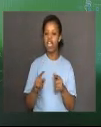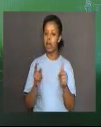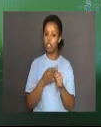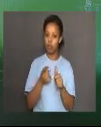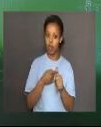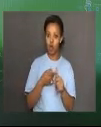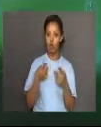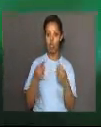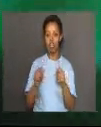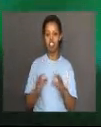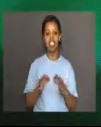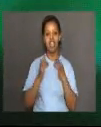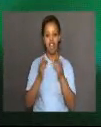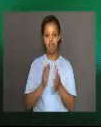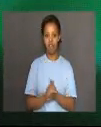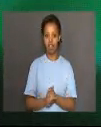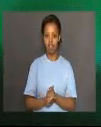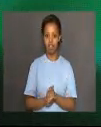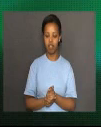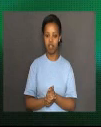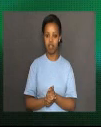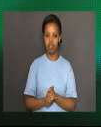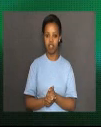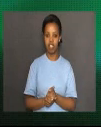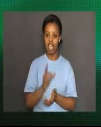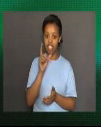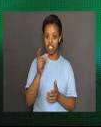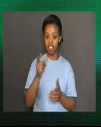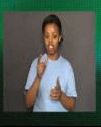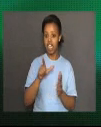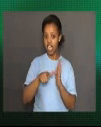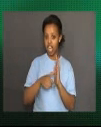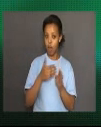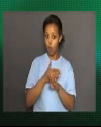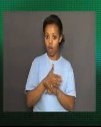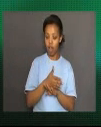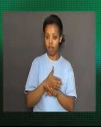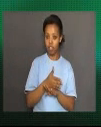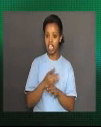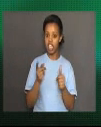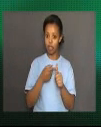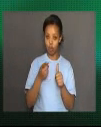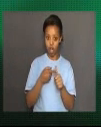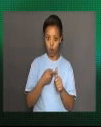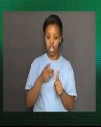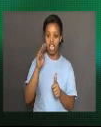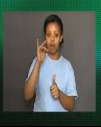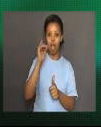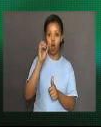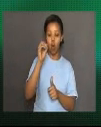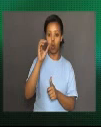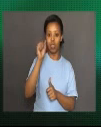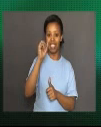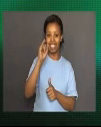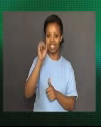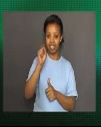first activity. In a moment, you will see the initial stage of meiosis